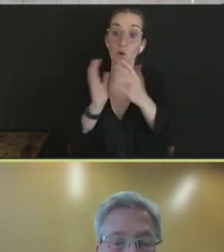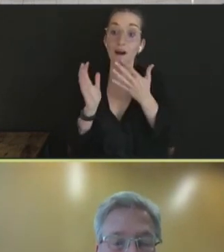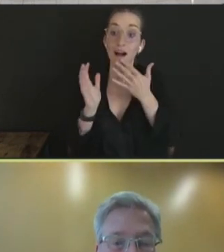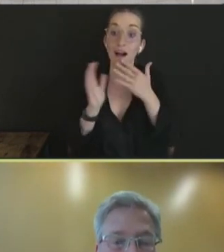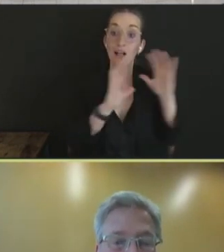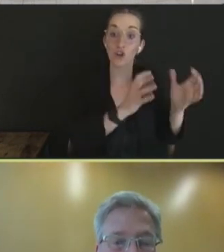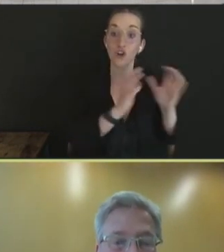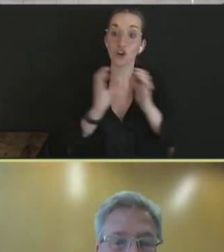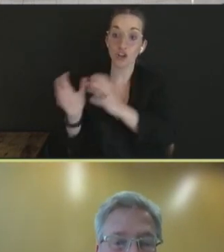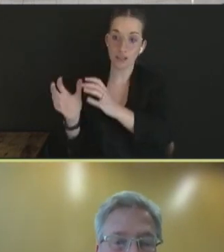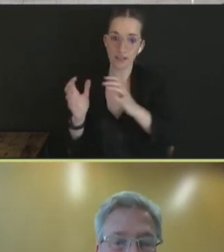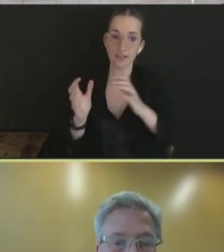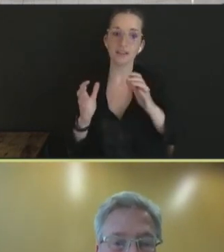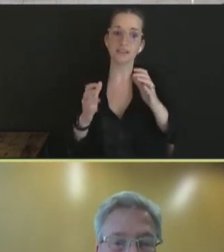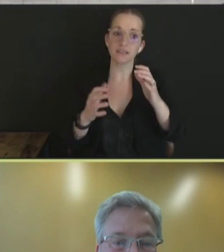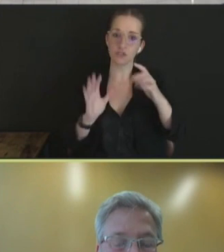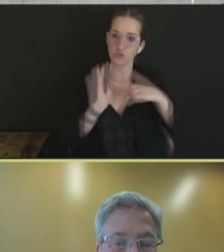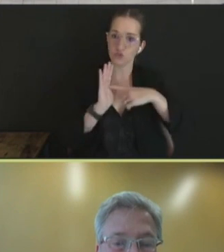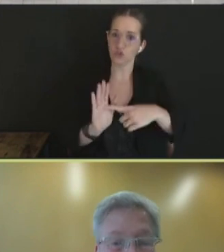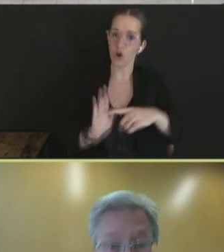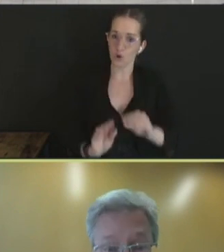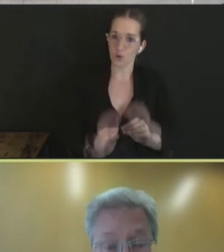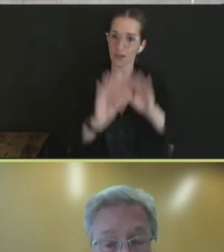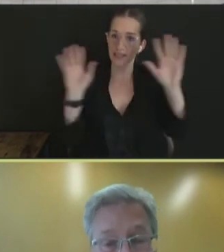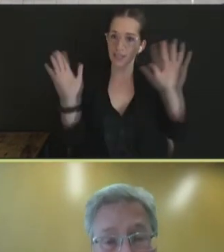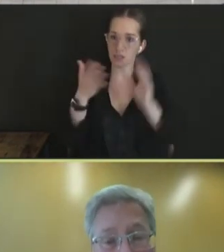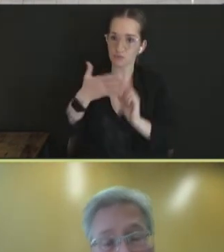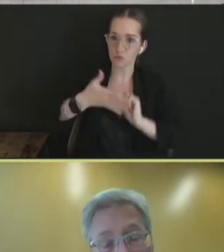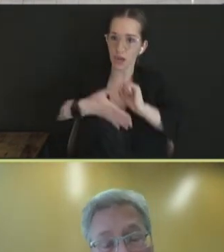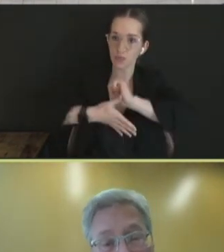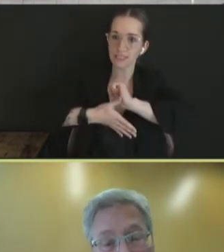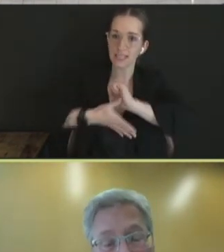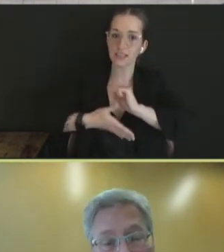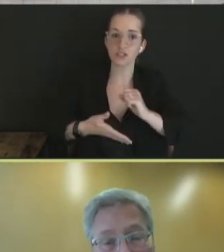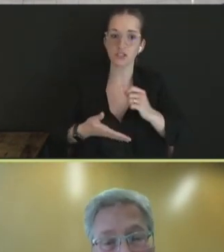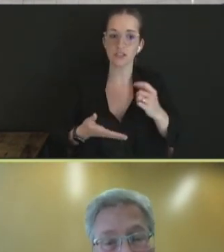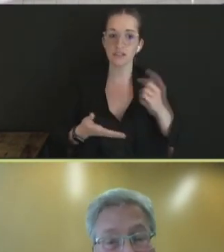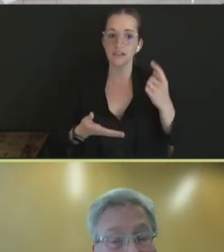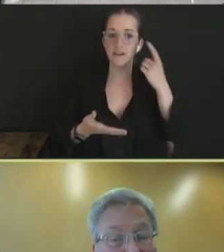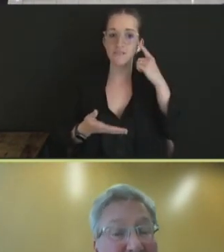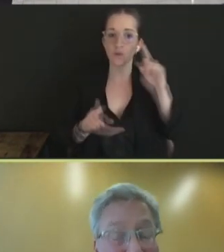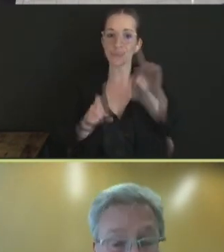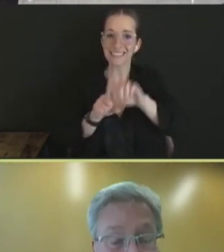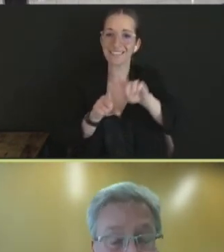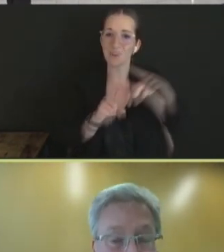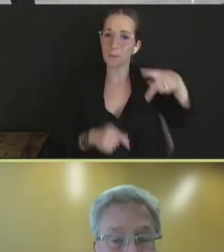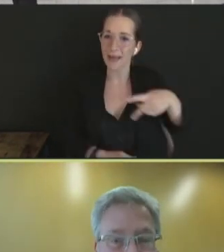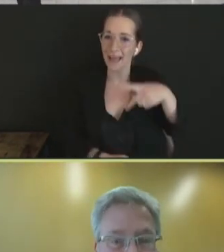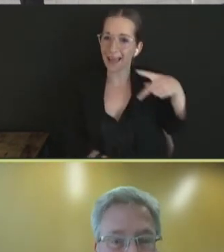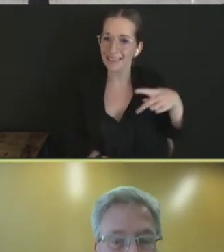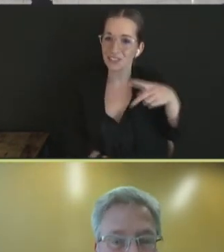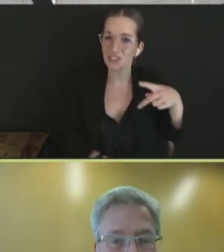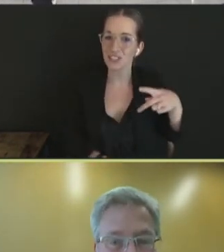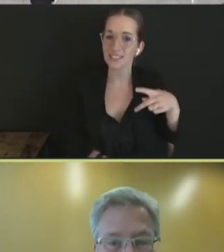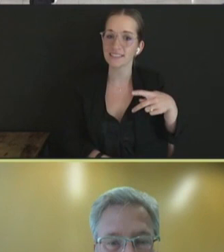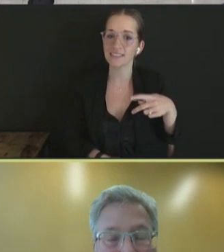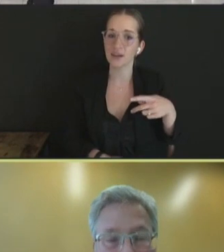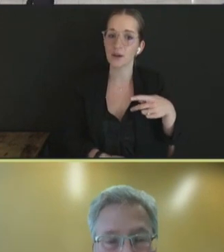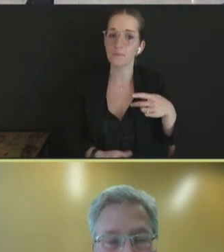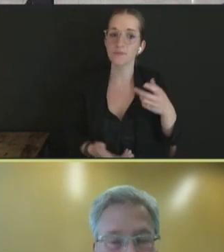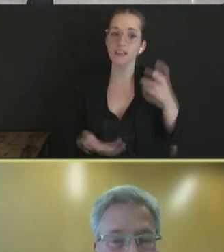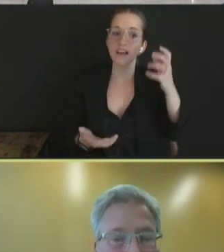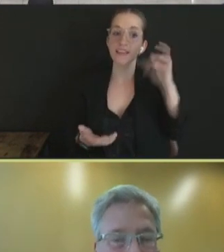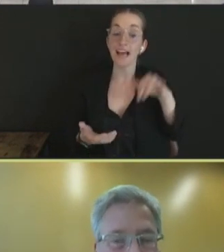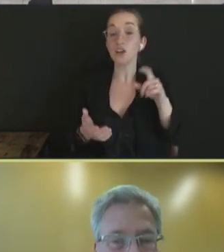clear prioritization on the basis of the pathogens, where you shouldn't be doing R&D